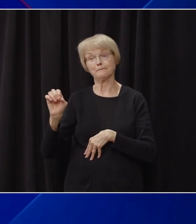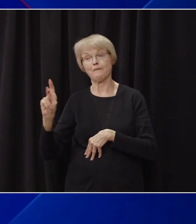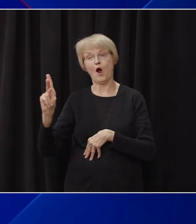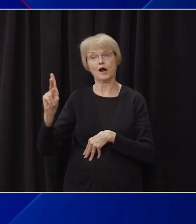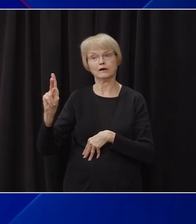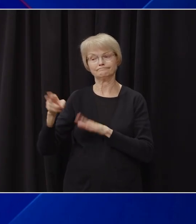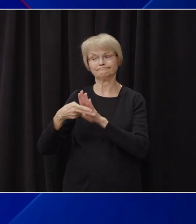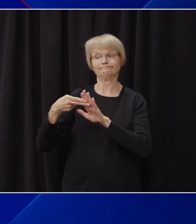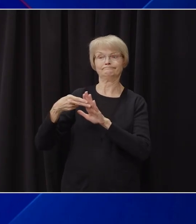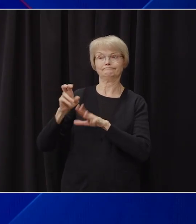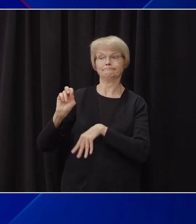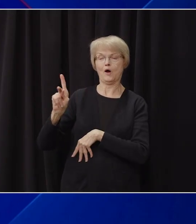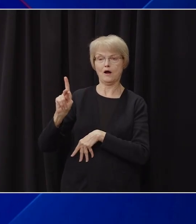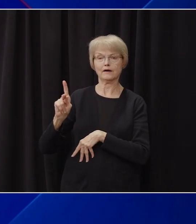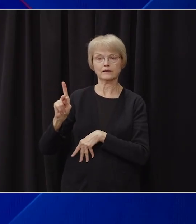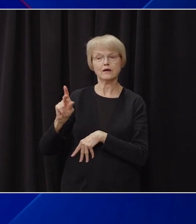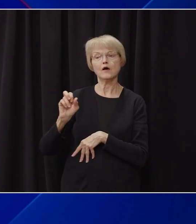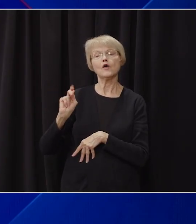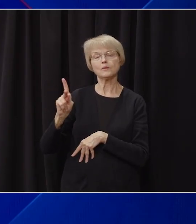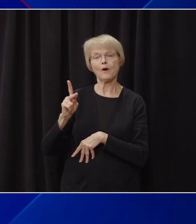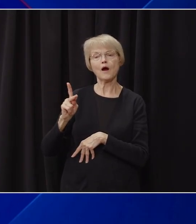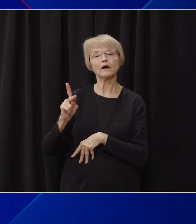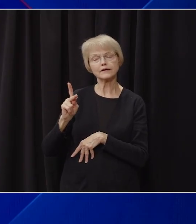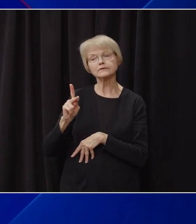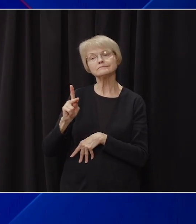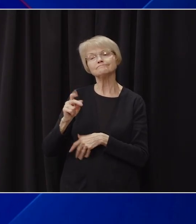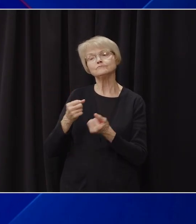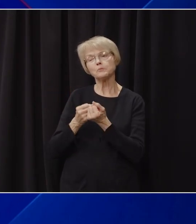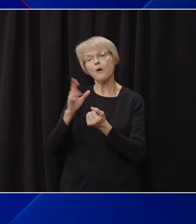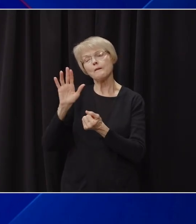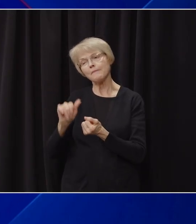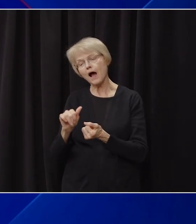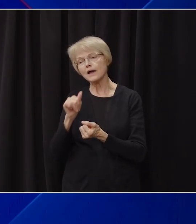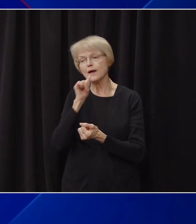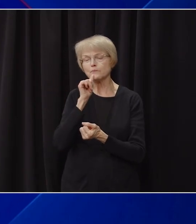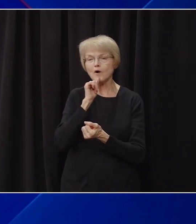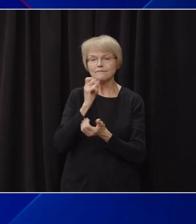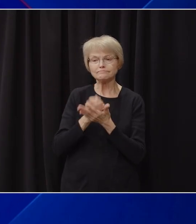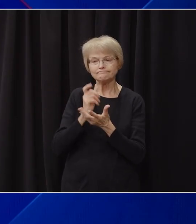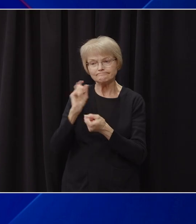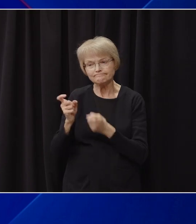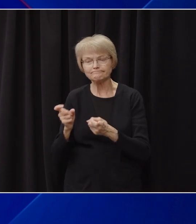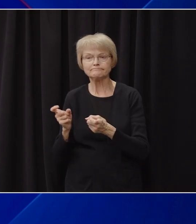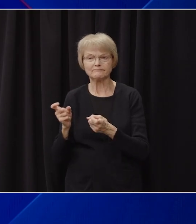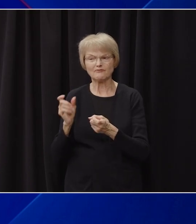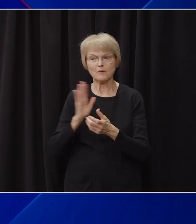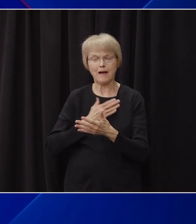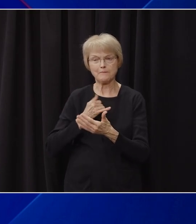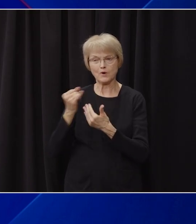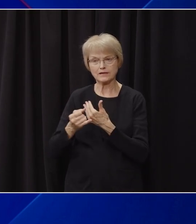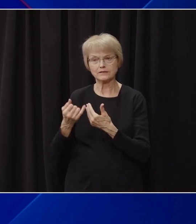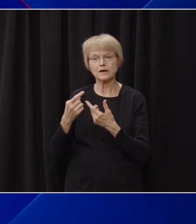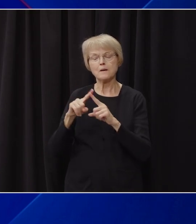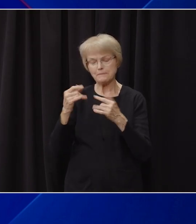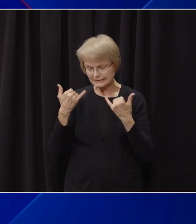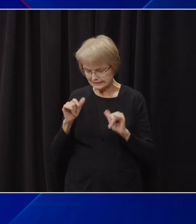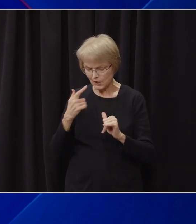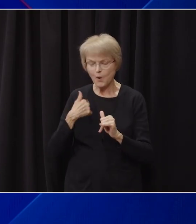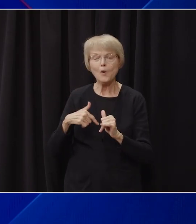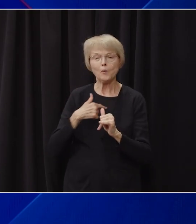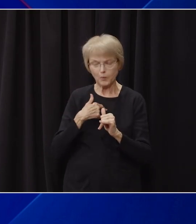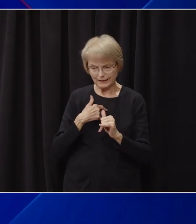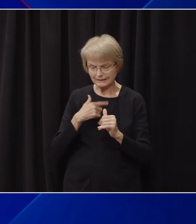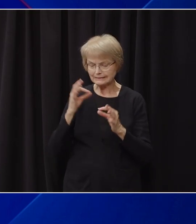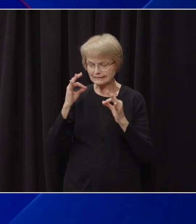though the park is using private donations and funding for the project, we still proactively go